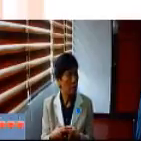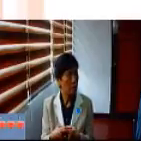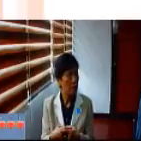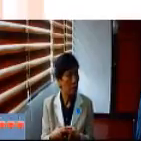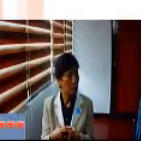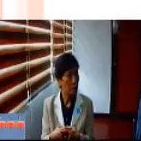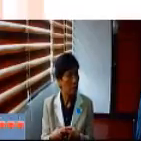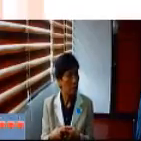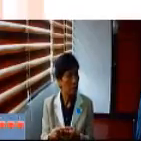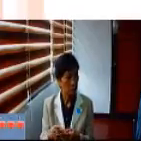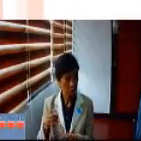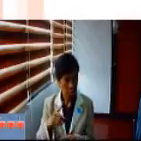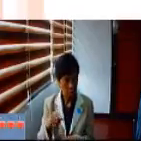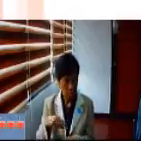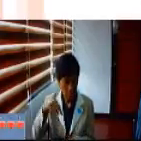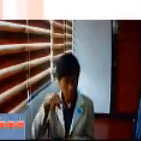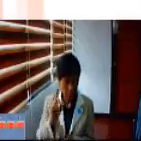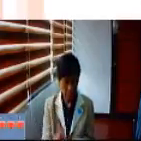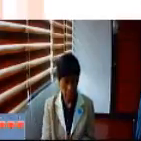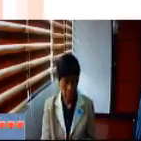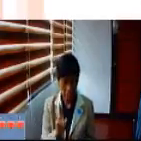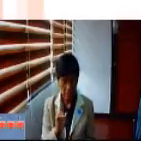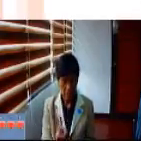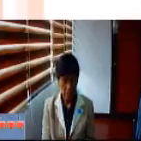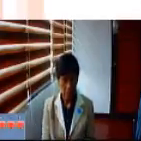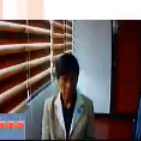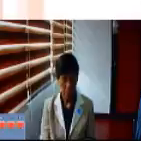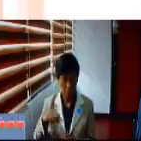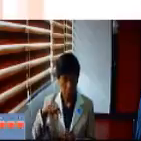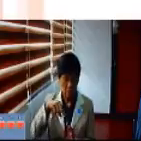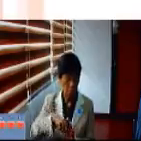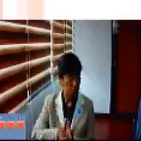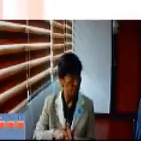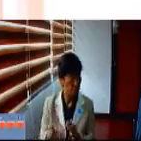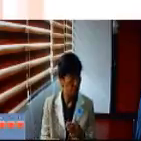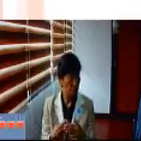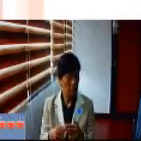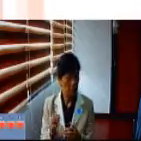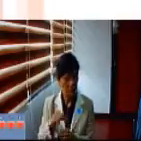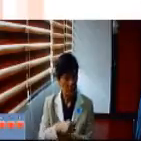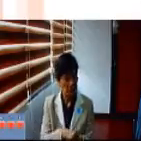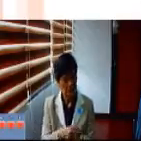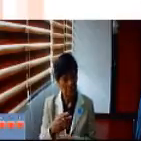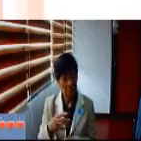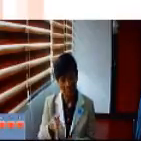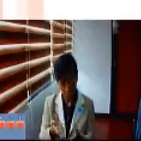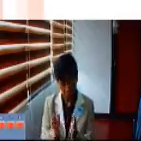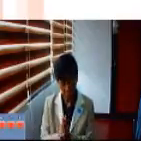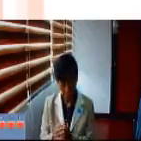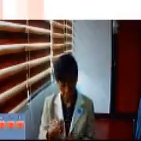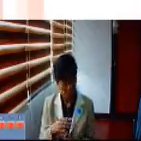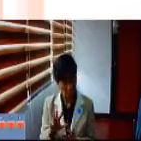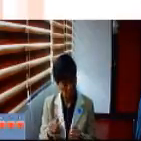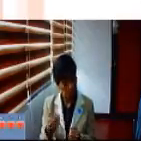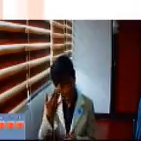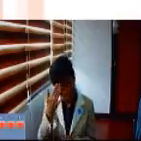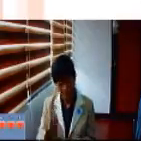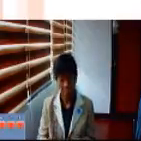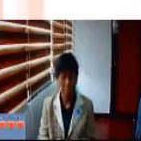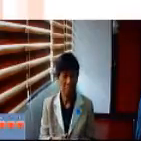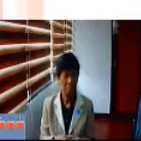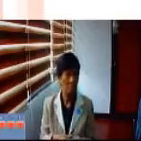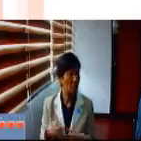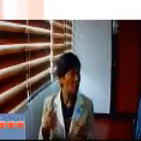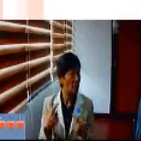the bottom is already dead? So I don't know how. They ask me how. I don't know. And then there's an issue of invasive